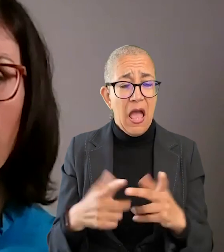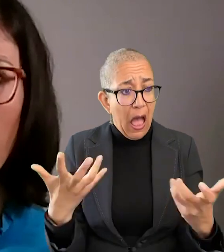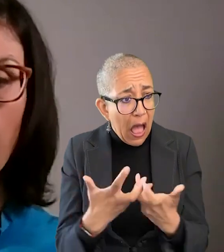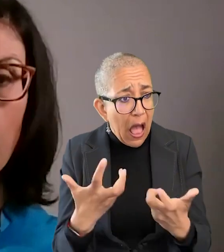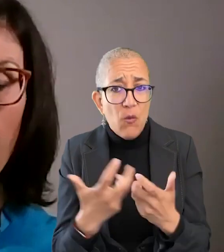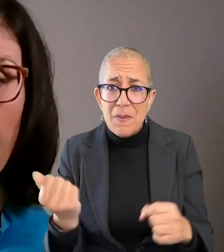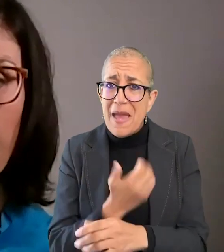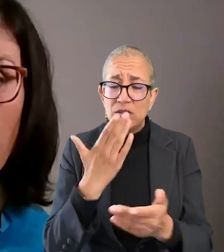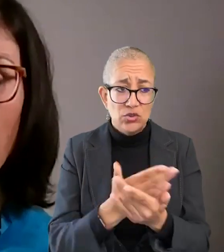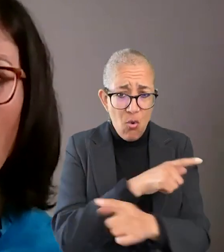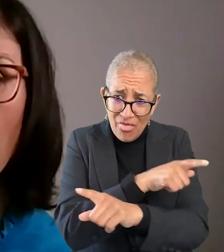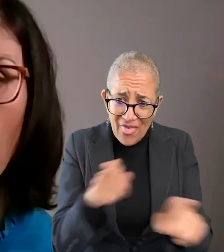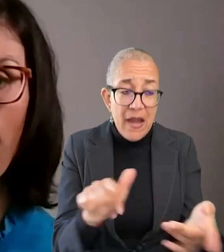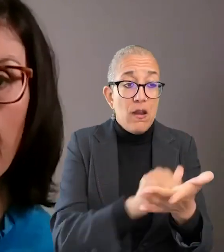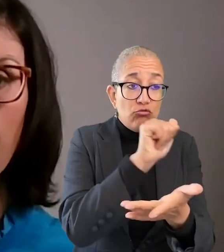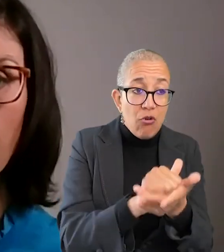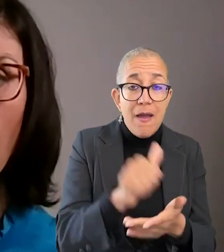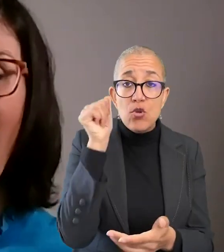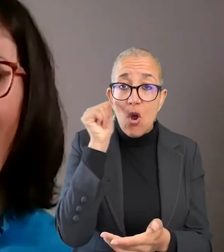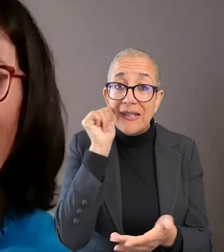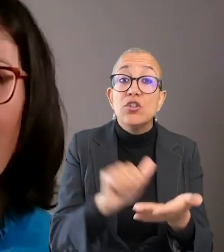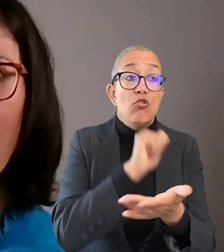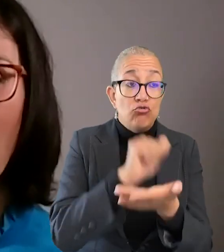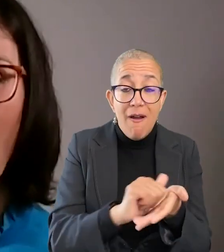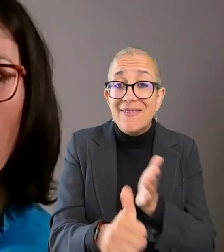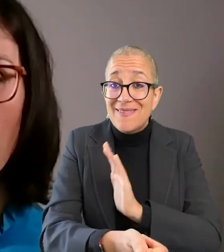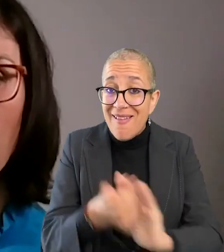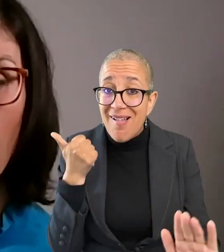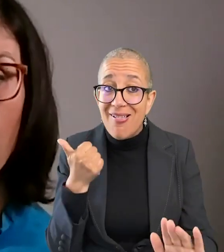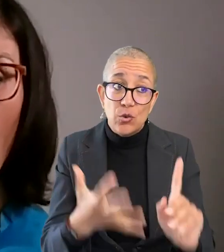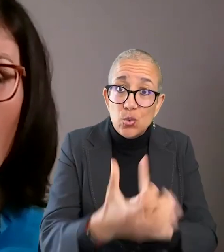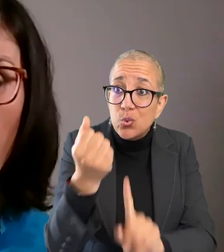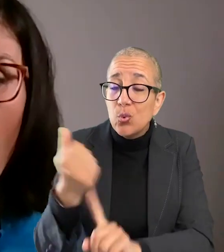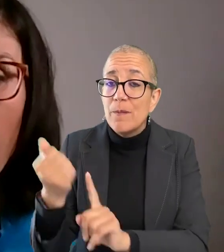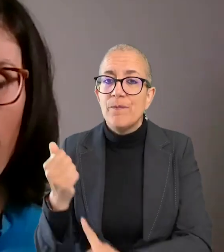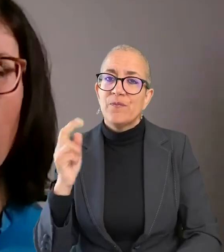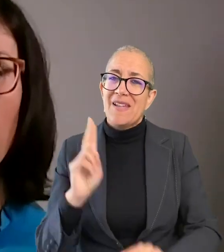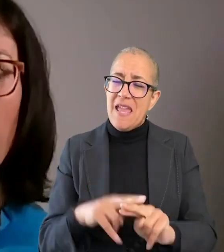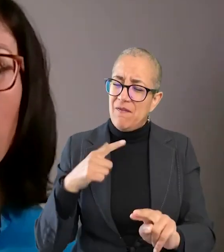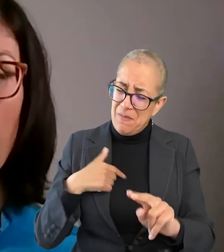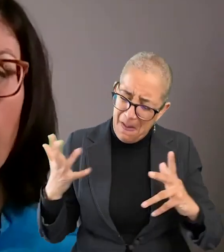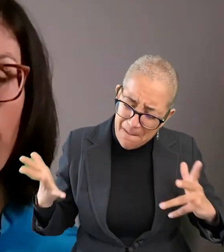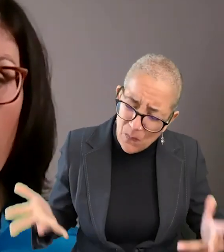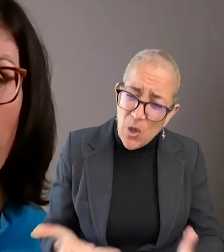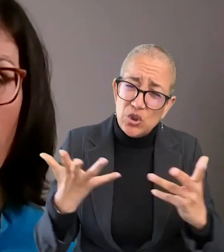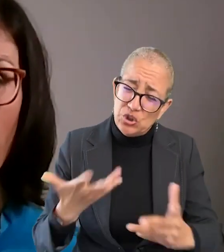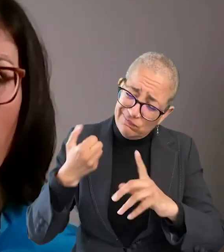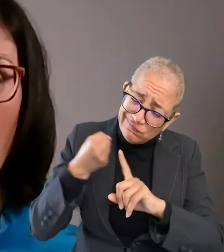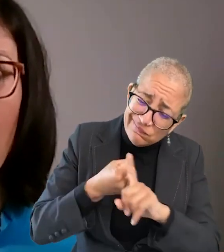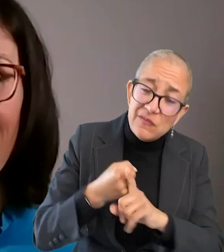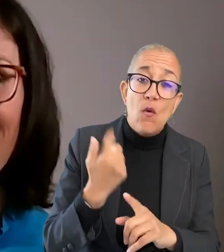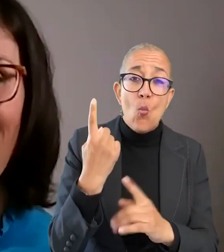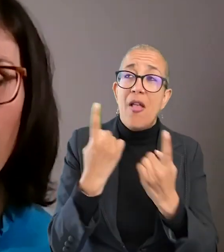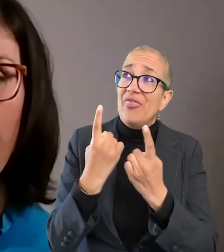right knowledge and skills that they need to do what they need to do? And if I was to push on one thing to be delivered from